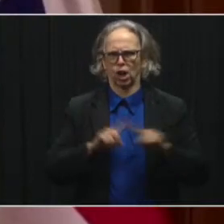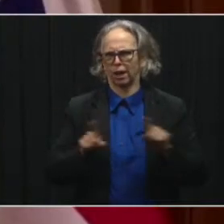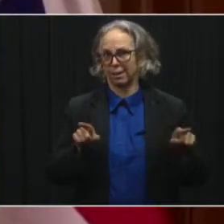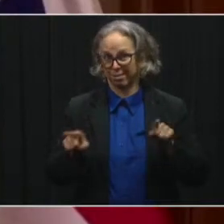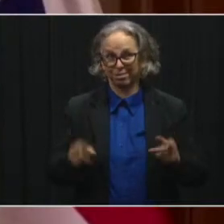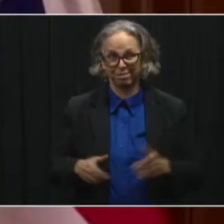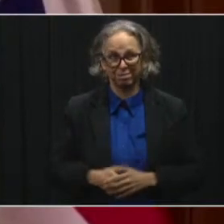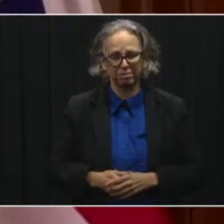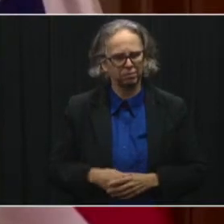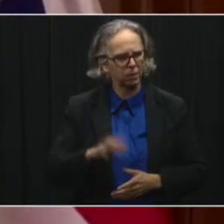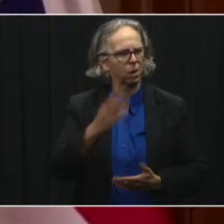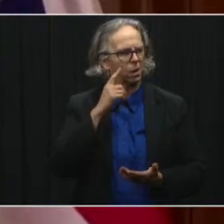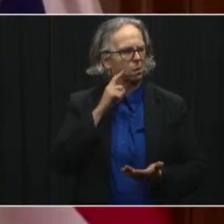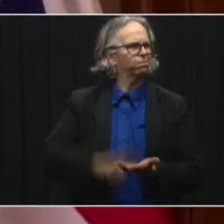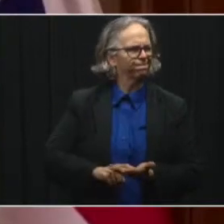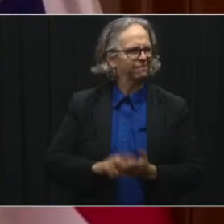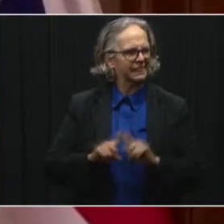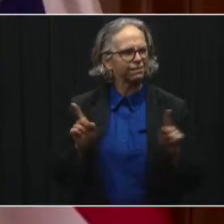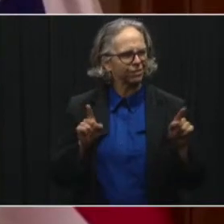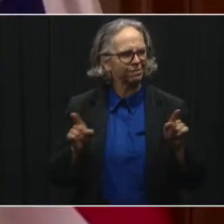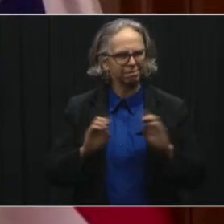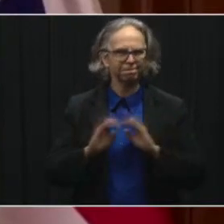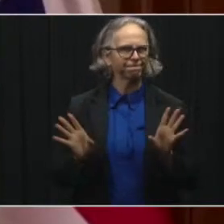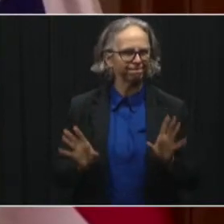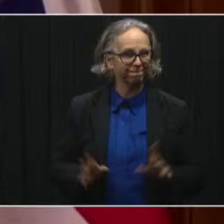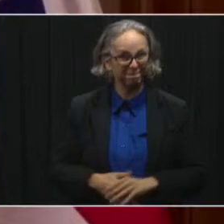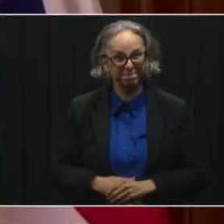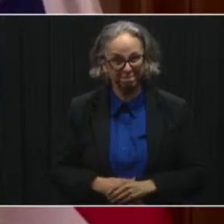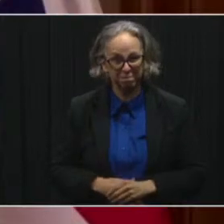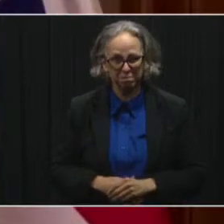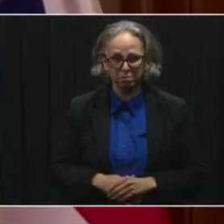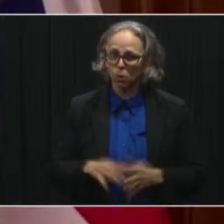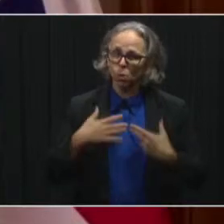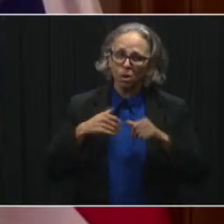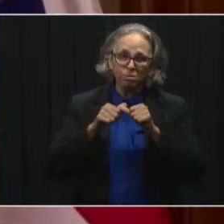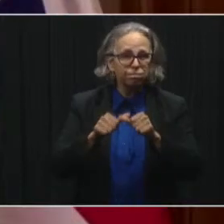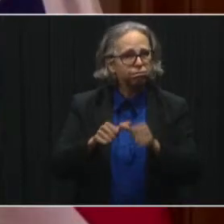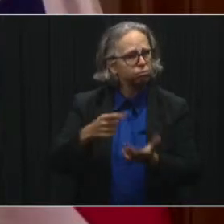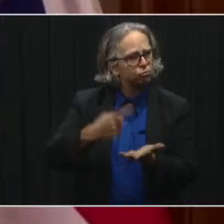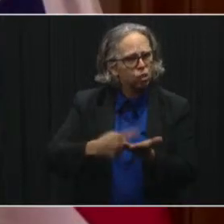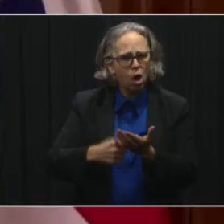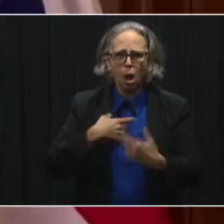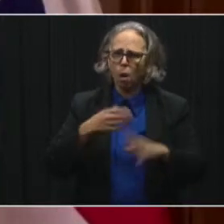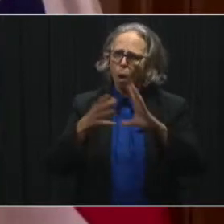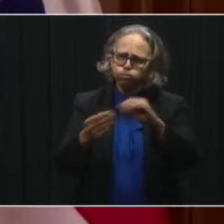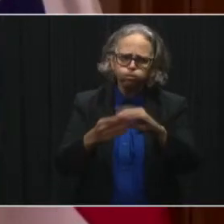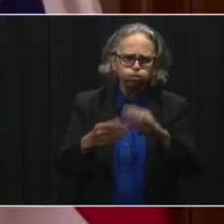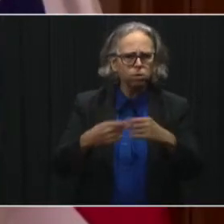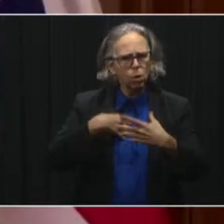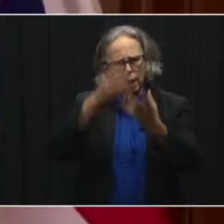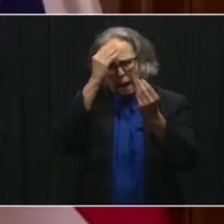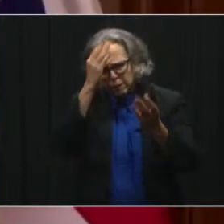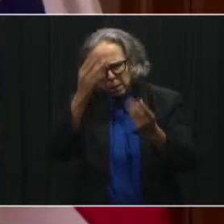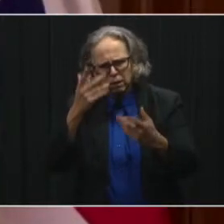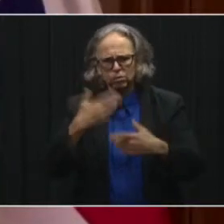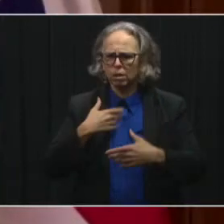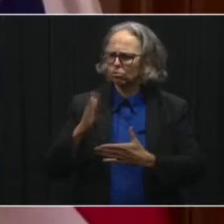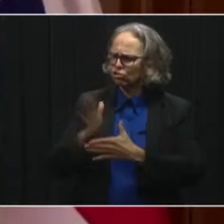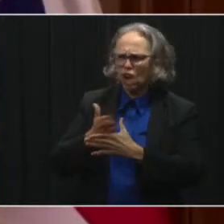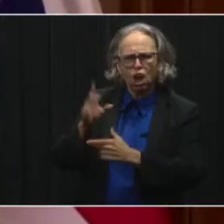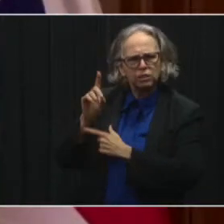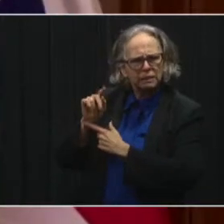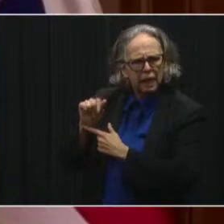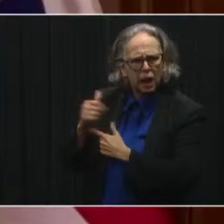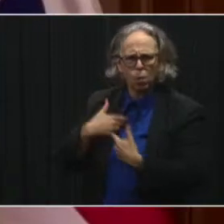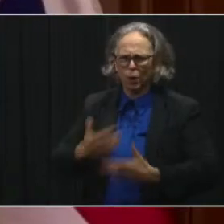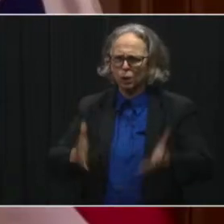certainly just hope we're going to continue to talk about this. We're going to continue to put data out that will convince more of our